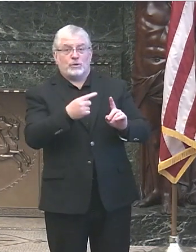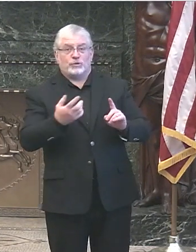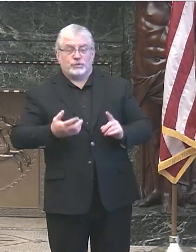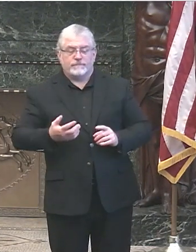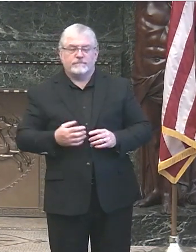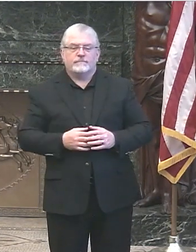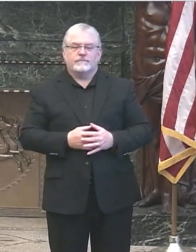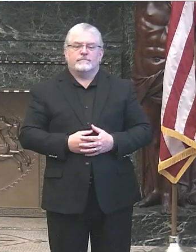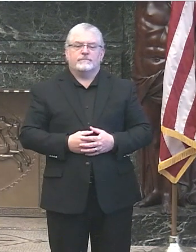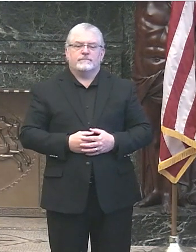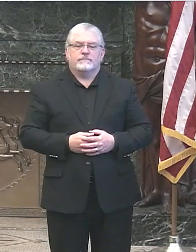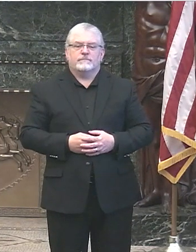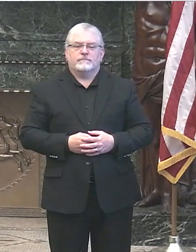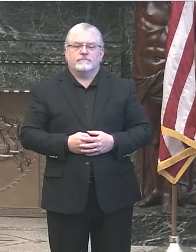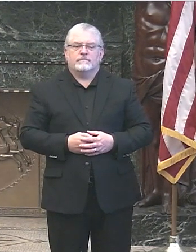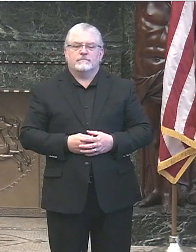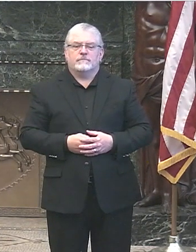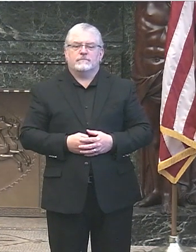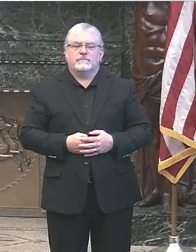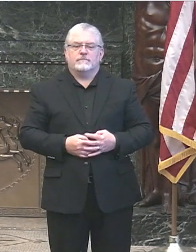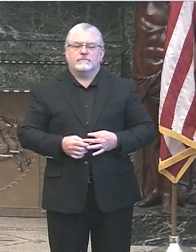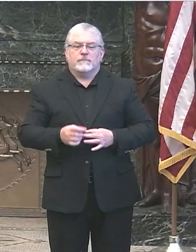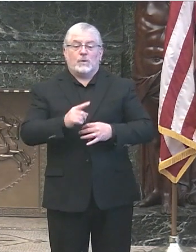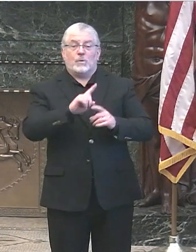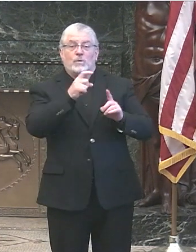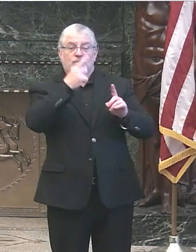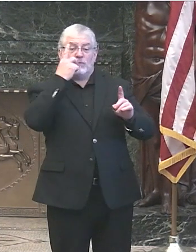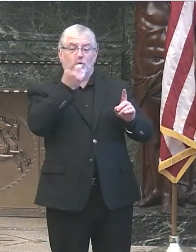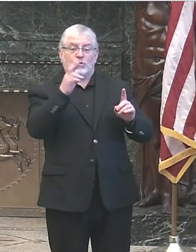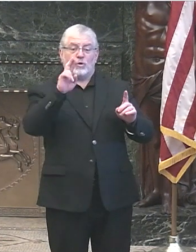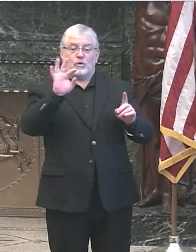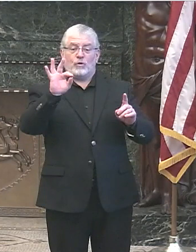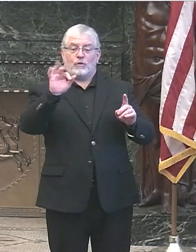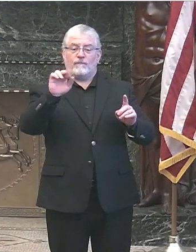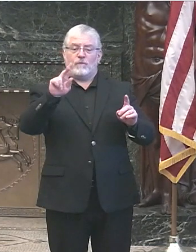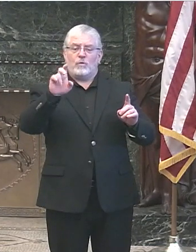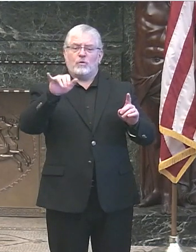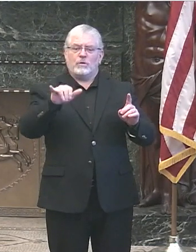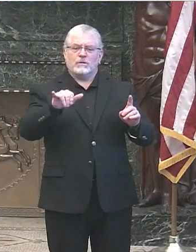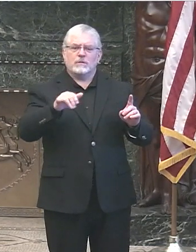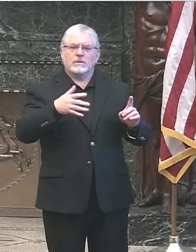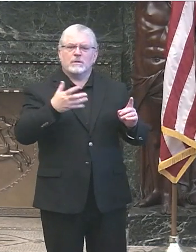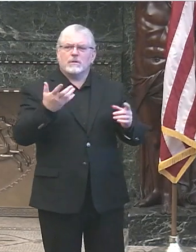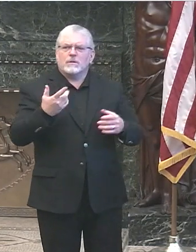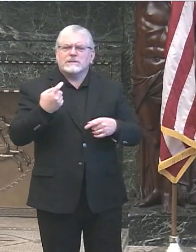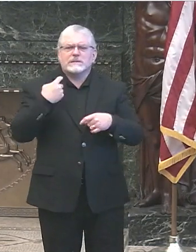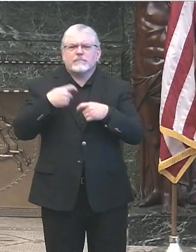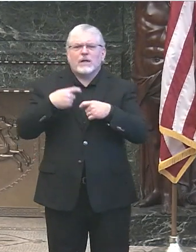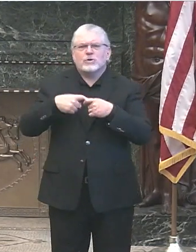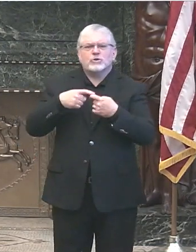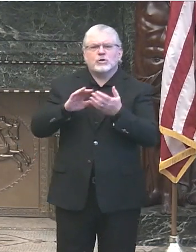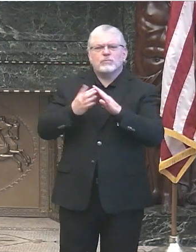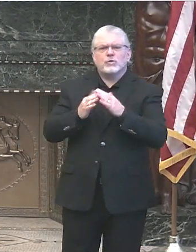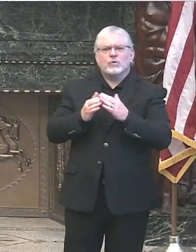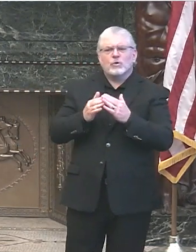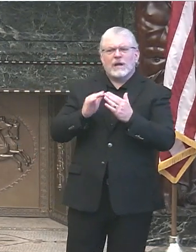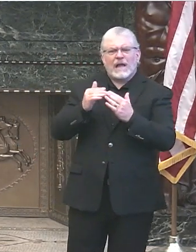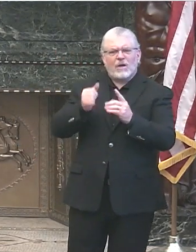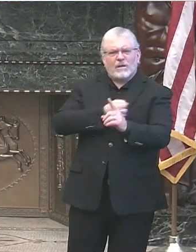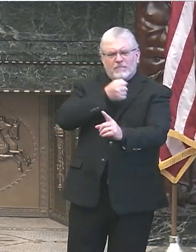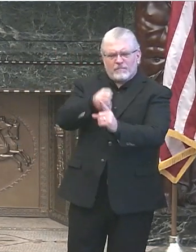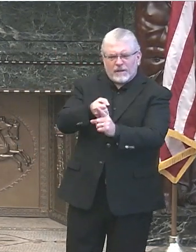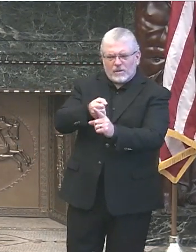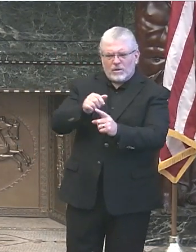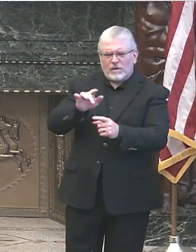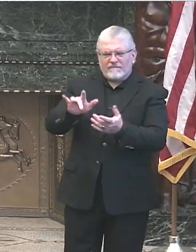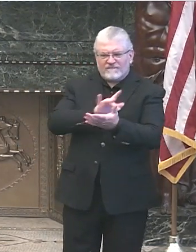in what range does the Hispanic community fall in terms of being affected by infection or deaths due to coronavirus? It's a good question, and